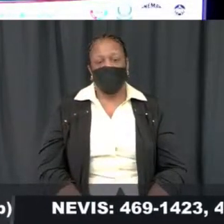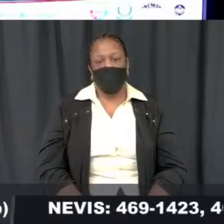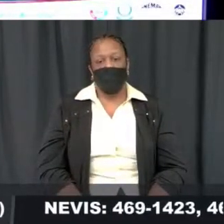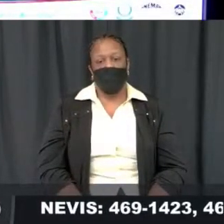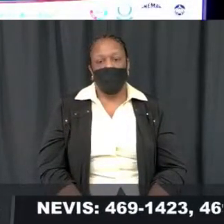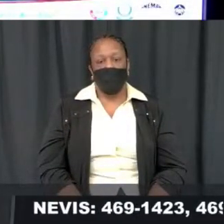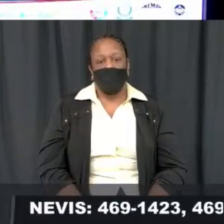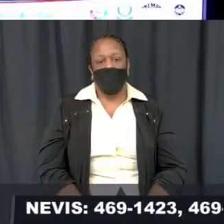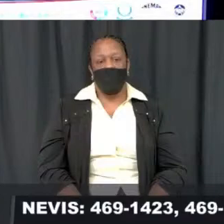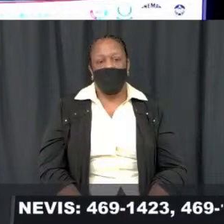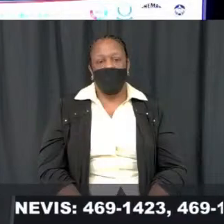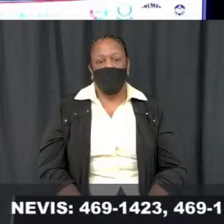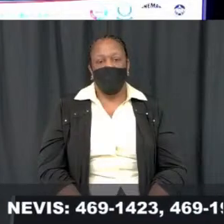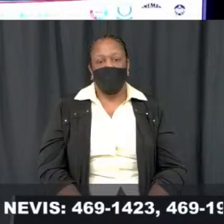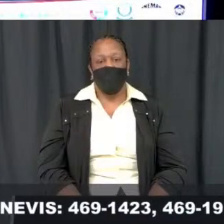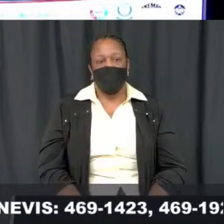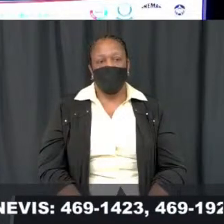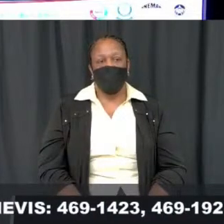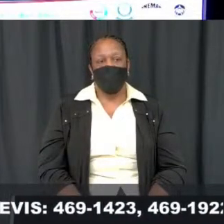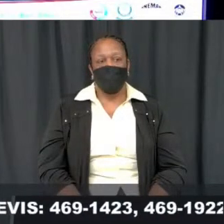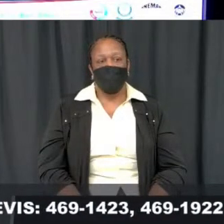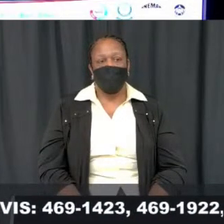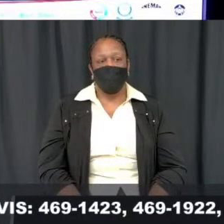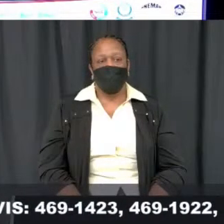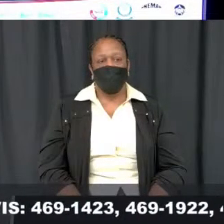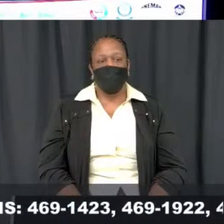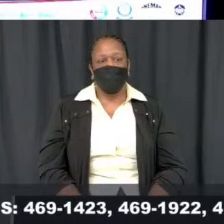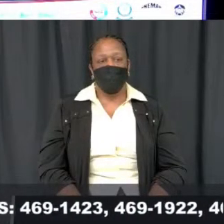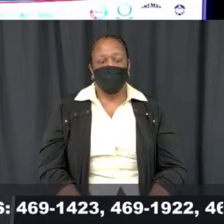Ulterior motives are at work.